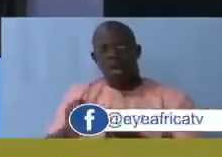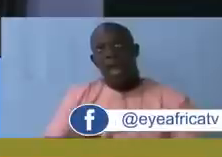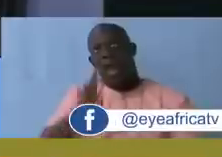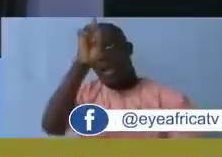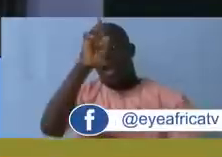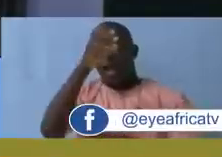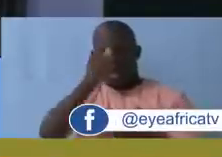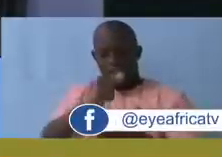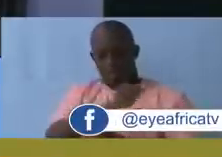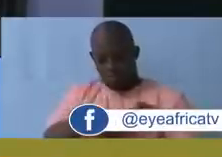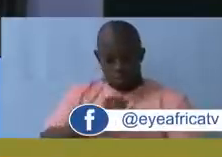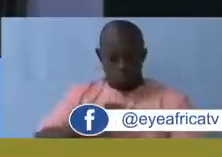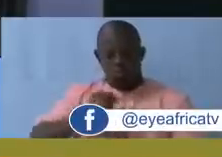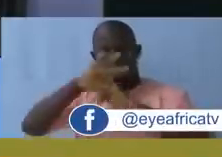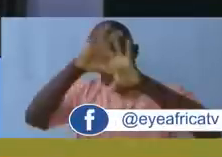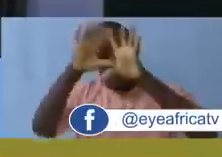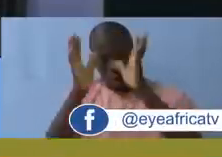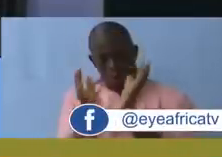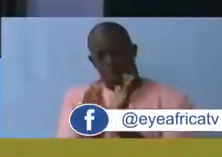all.